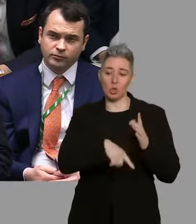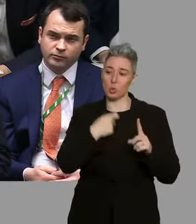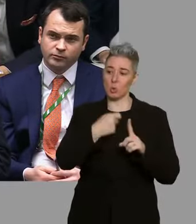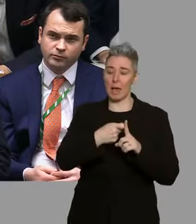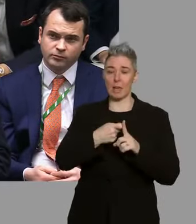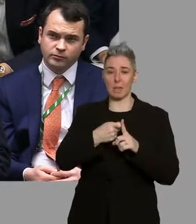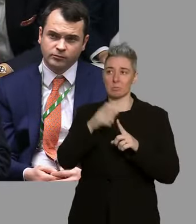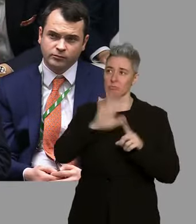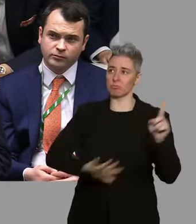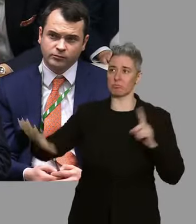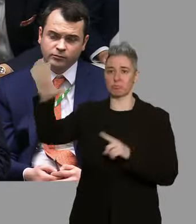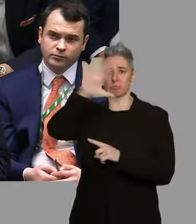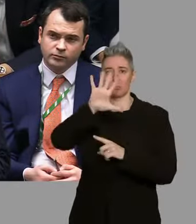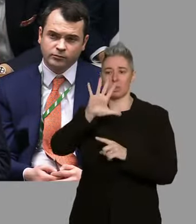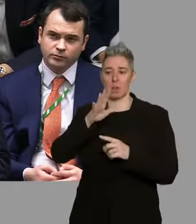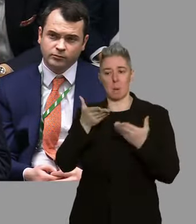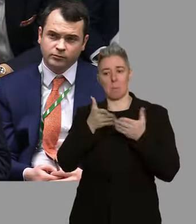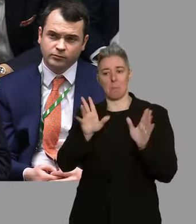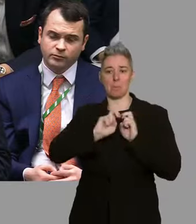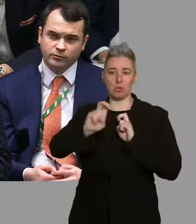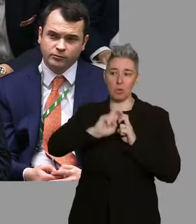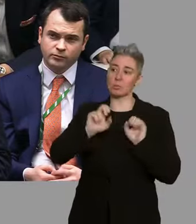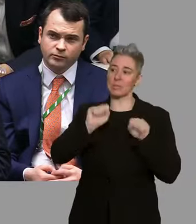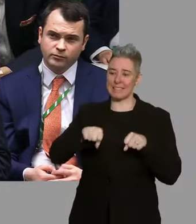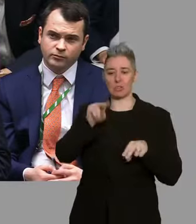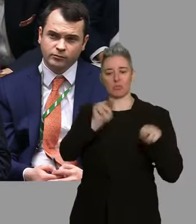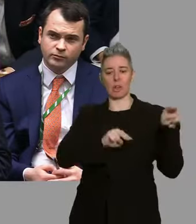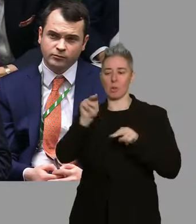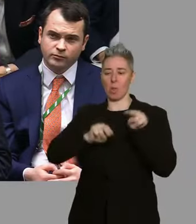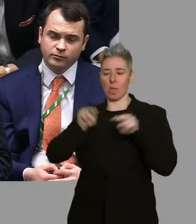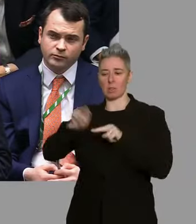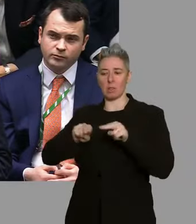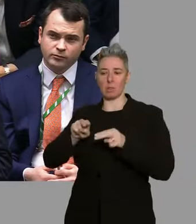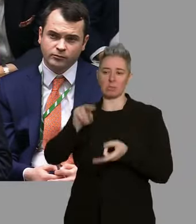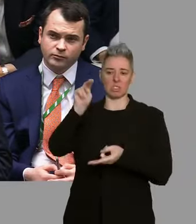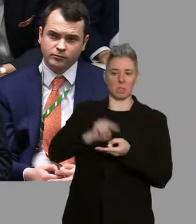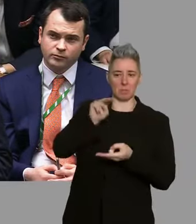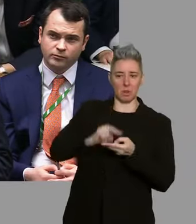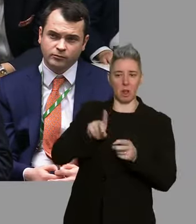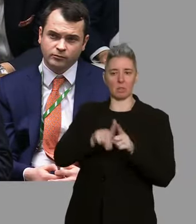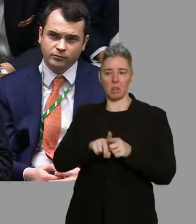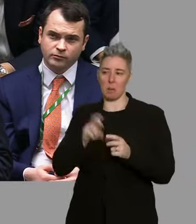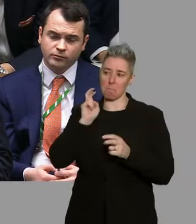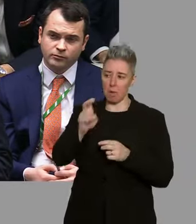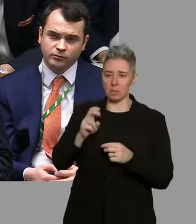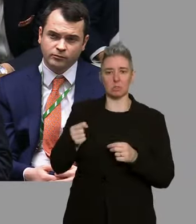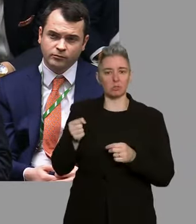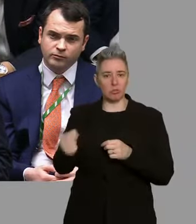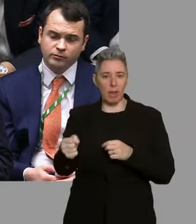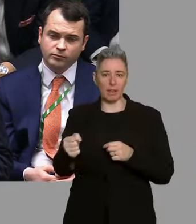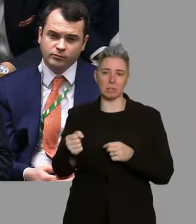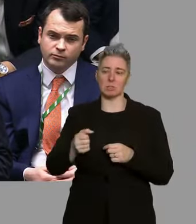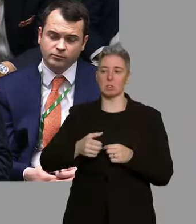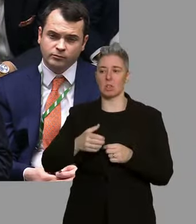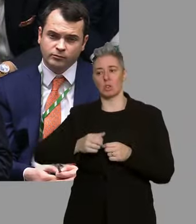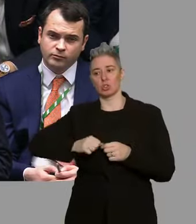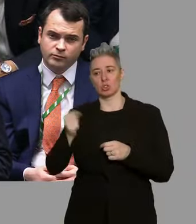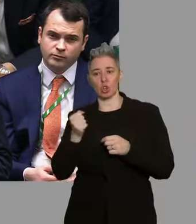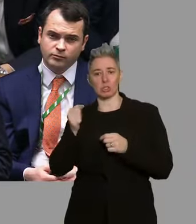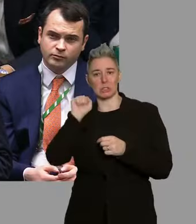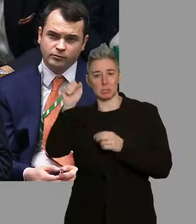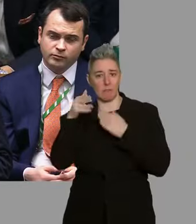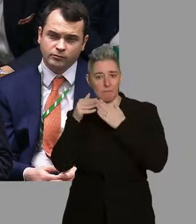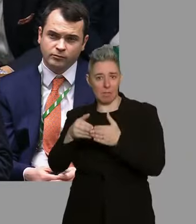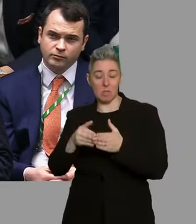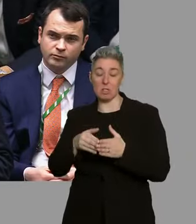trains, Scottish ferries. Does the Prime Minister agree with me this Isle of Wight anomaly must come to an end? And will the